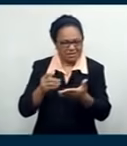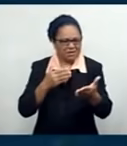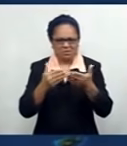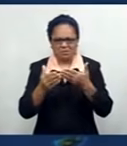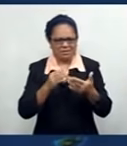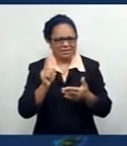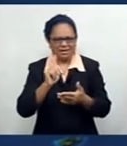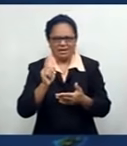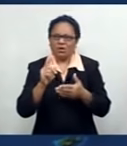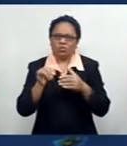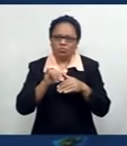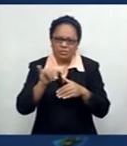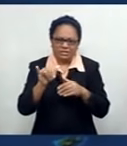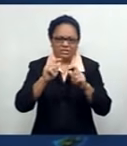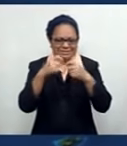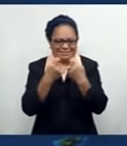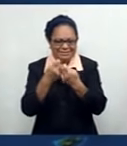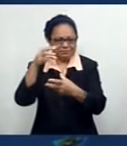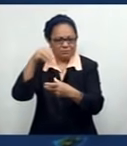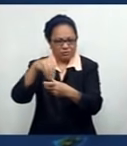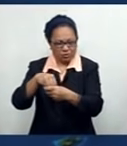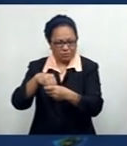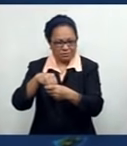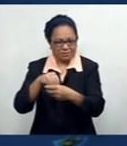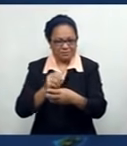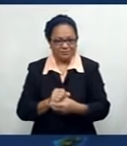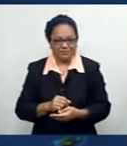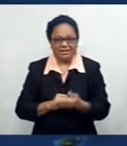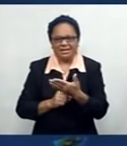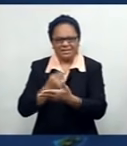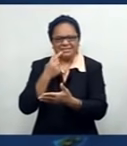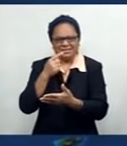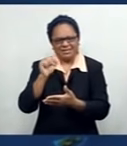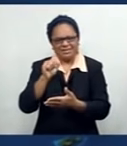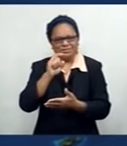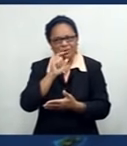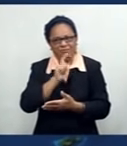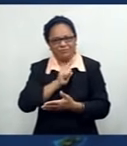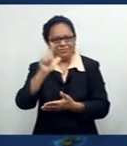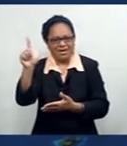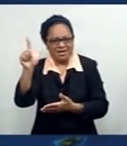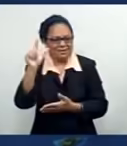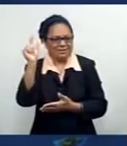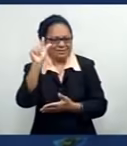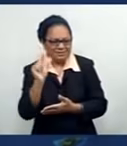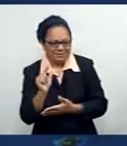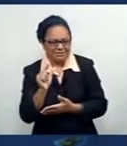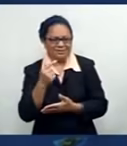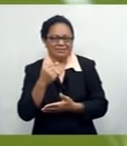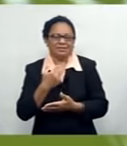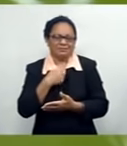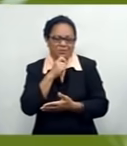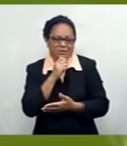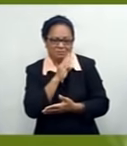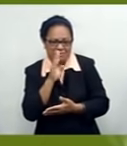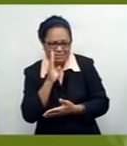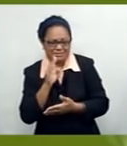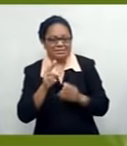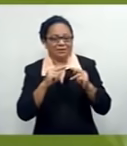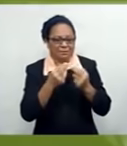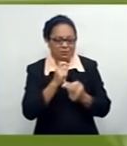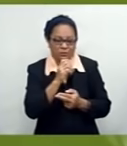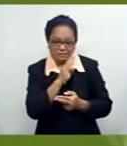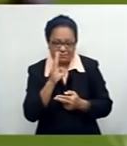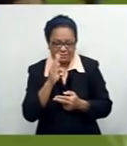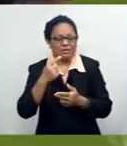wears. Although he will be halfway around the world, away from me, from his family, we will stand by him